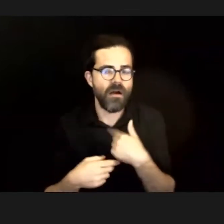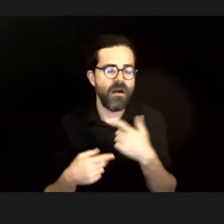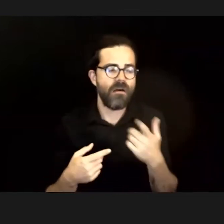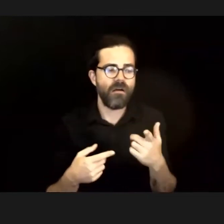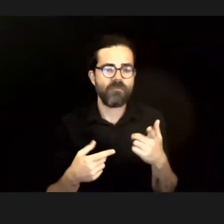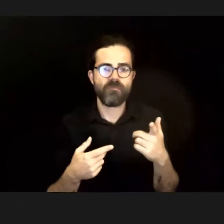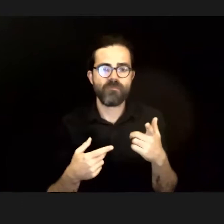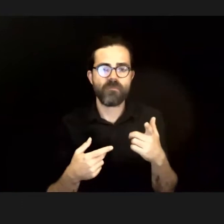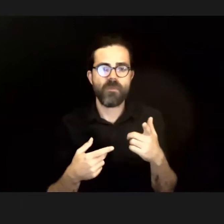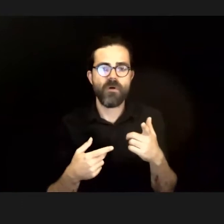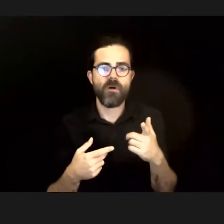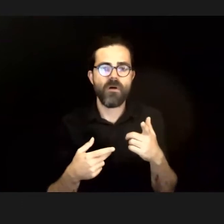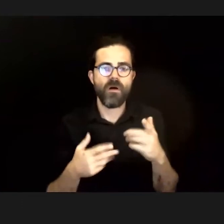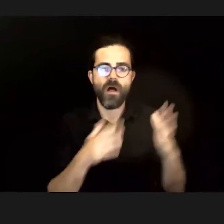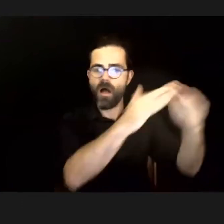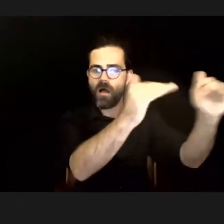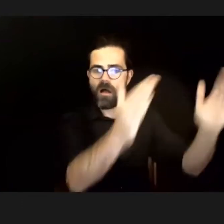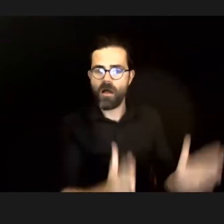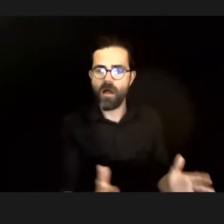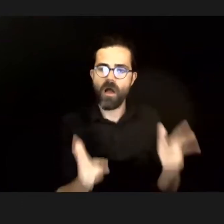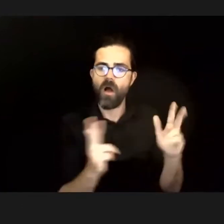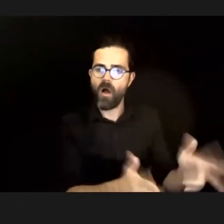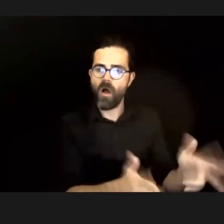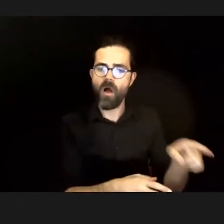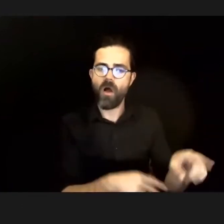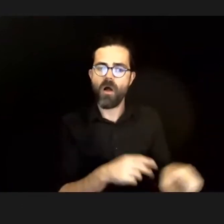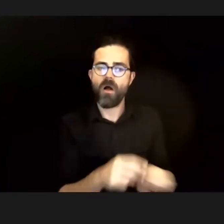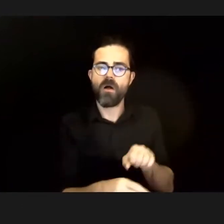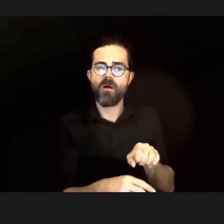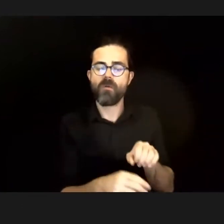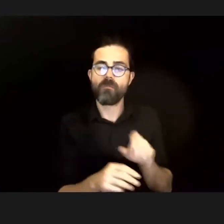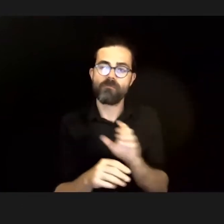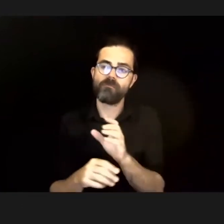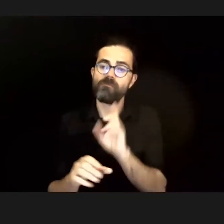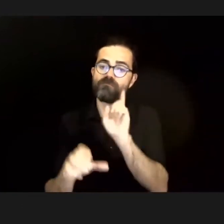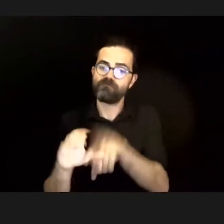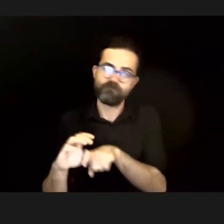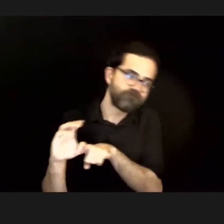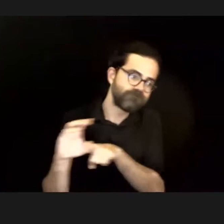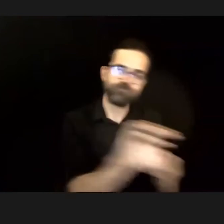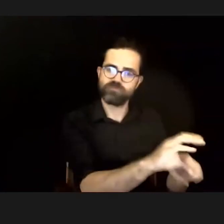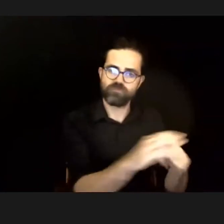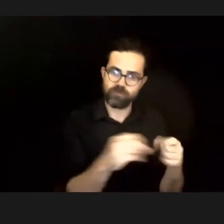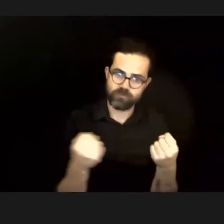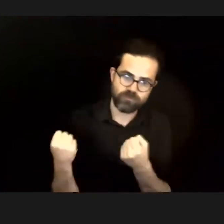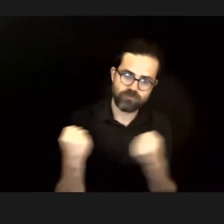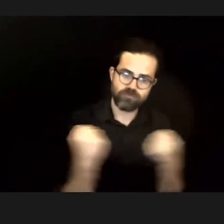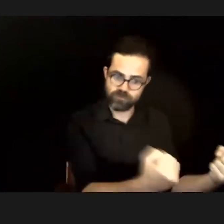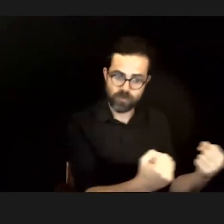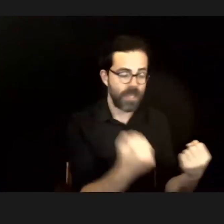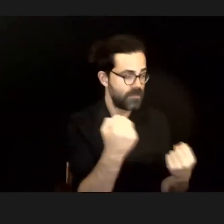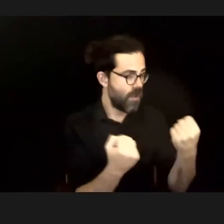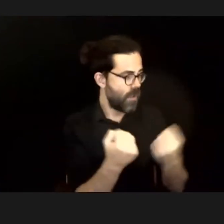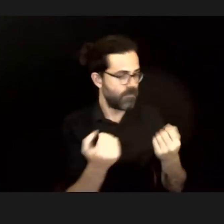the shuttle, and the driver will also help me to enter the hotel to go to